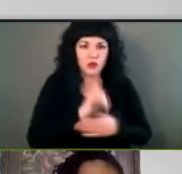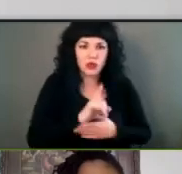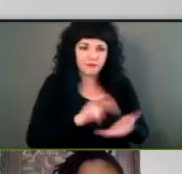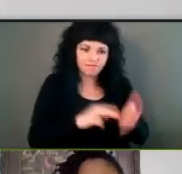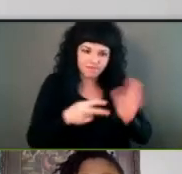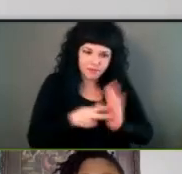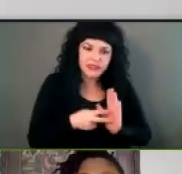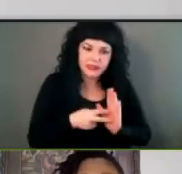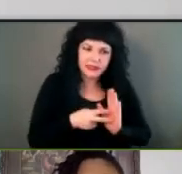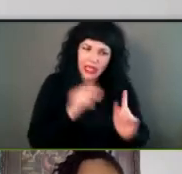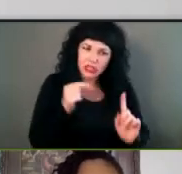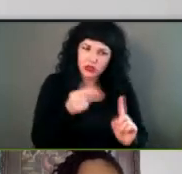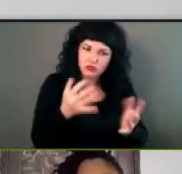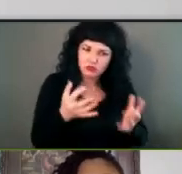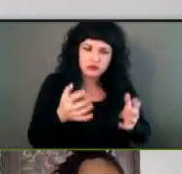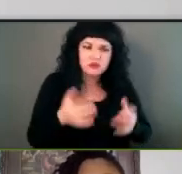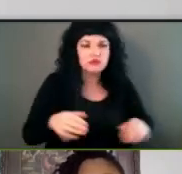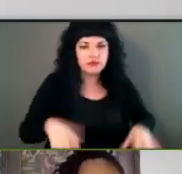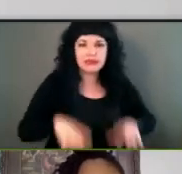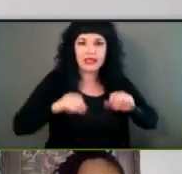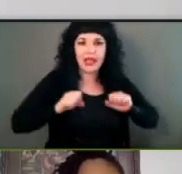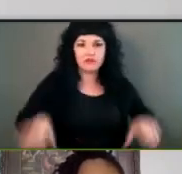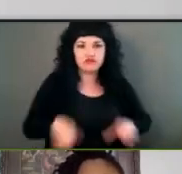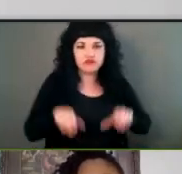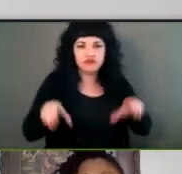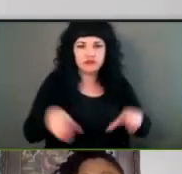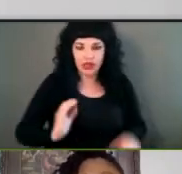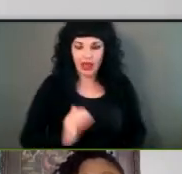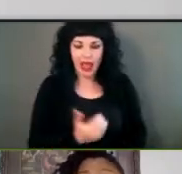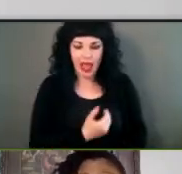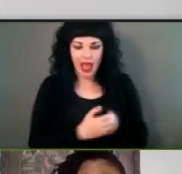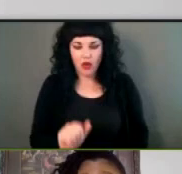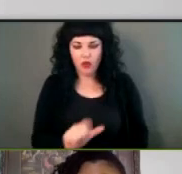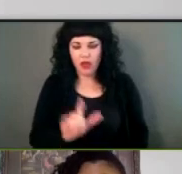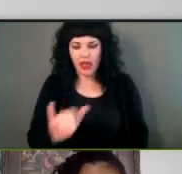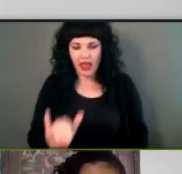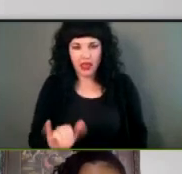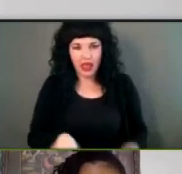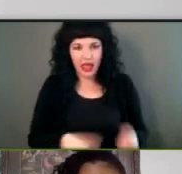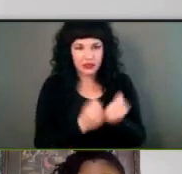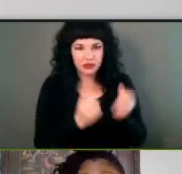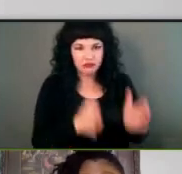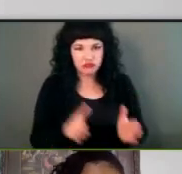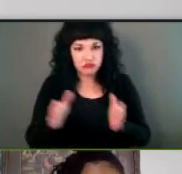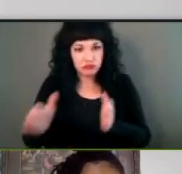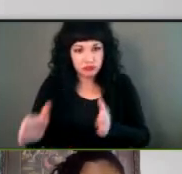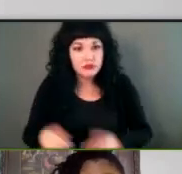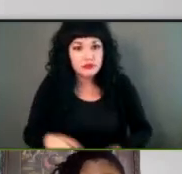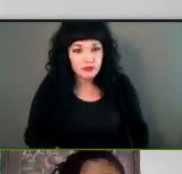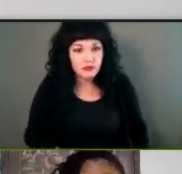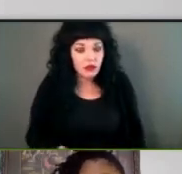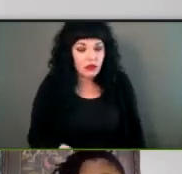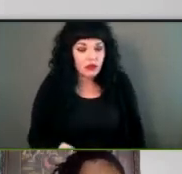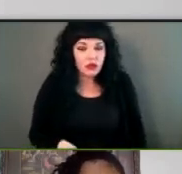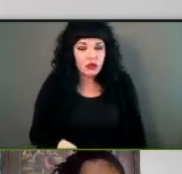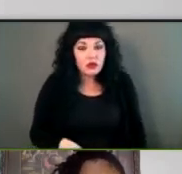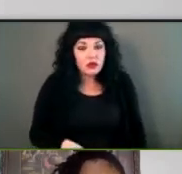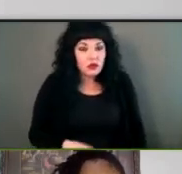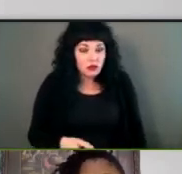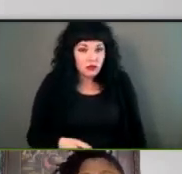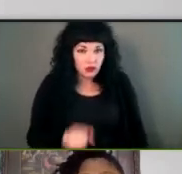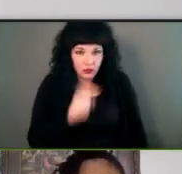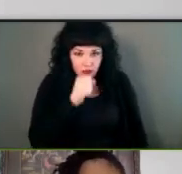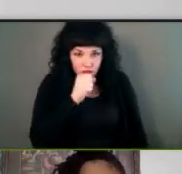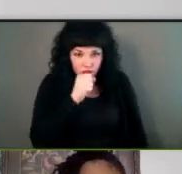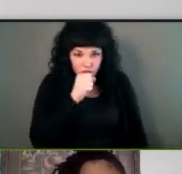action. Our allies have listened to us and adopted our recommendations. Please pay close attention as